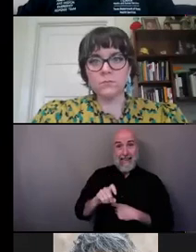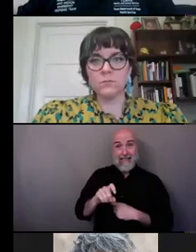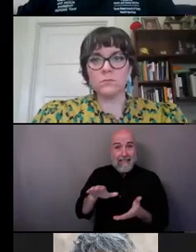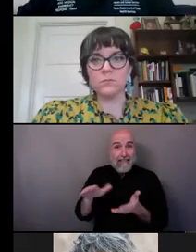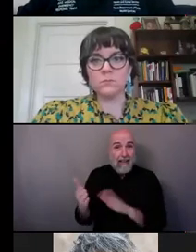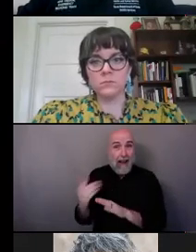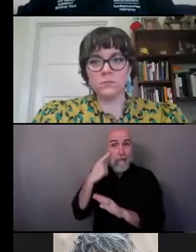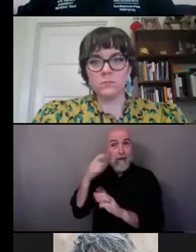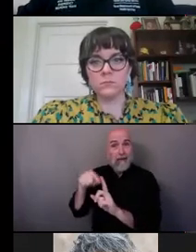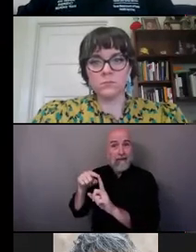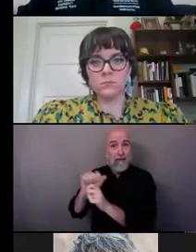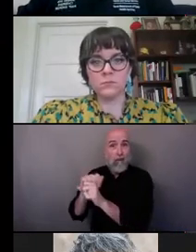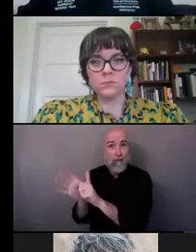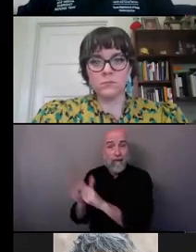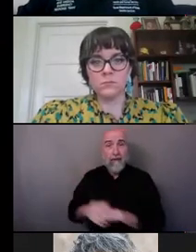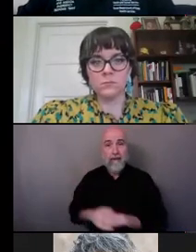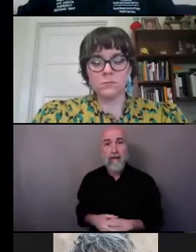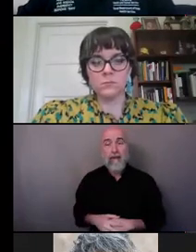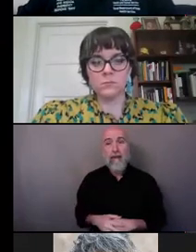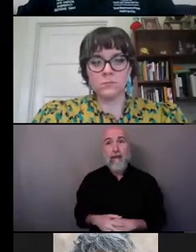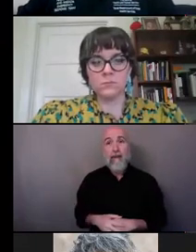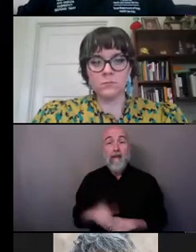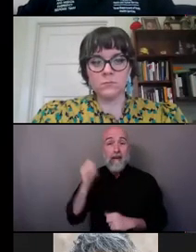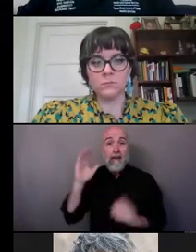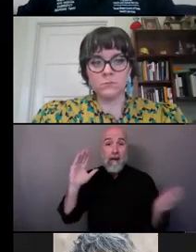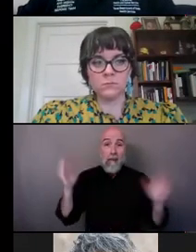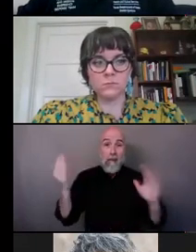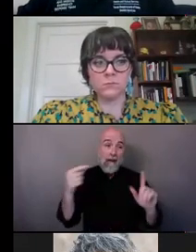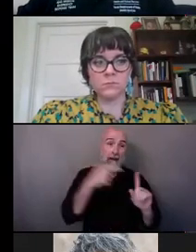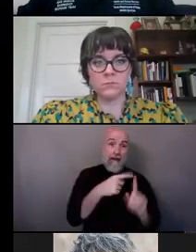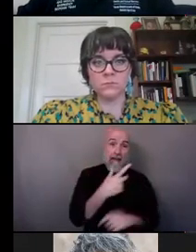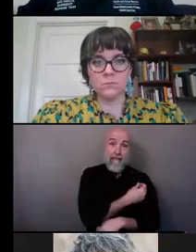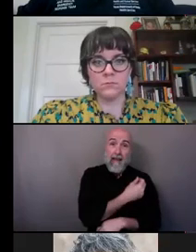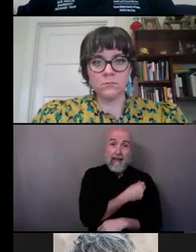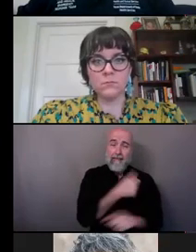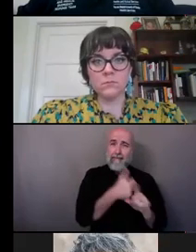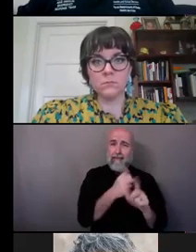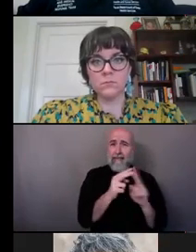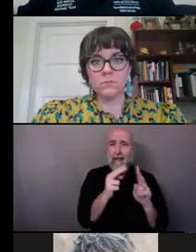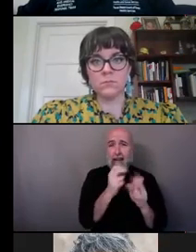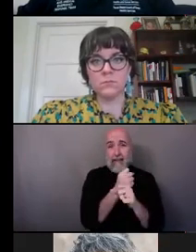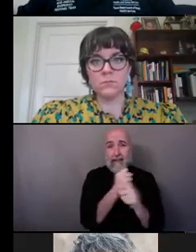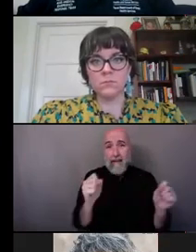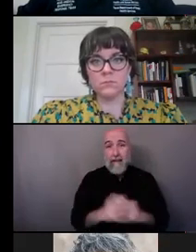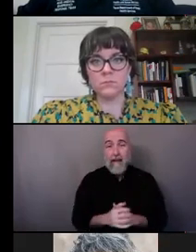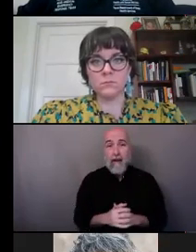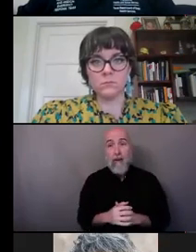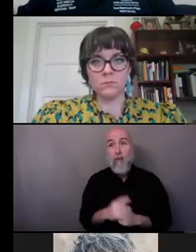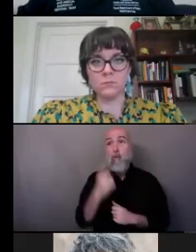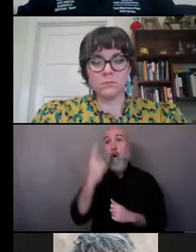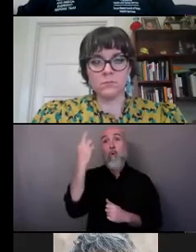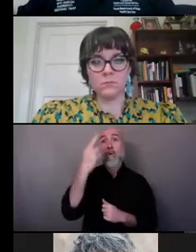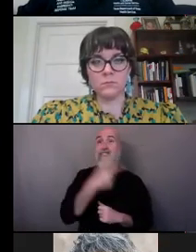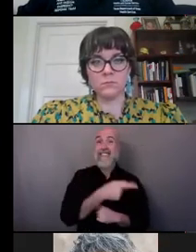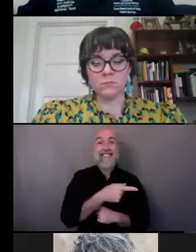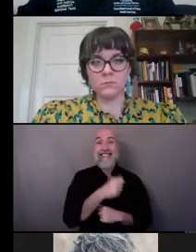to COVID-19. In contrast, the vaccine is very, very safe. The major reason not to get it would be